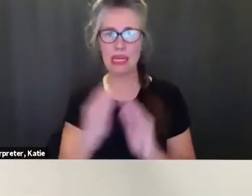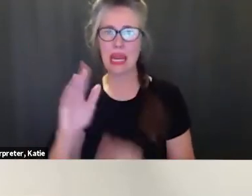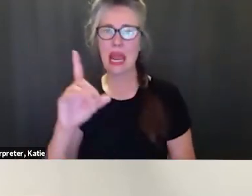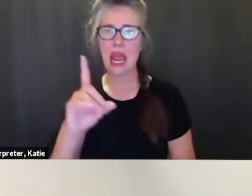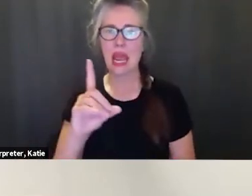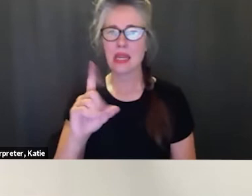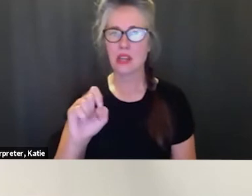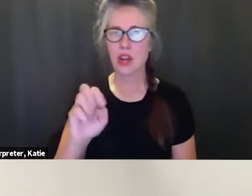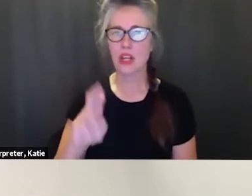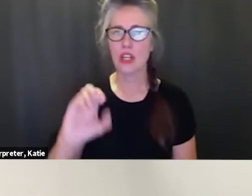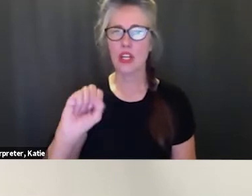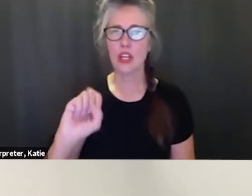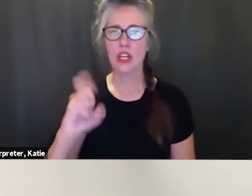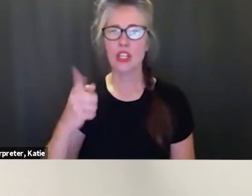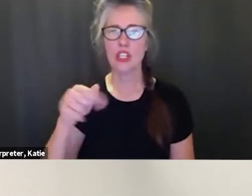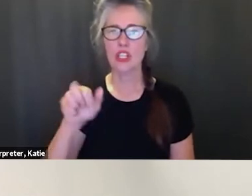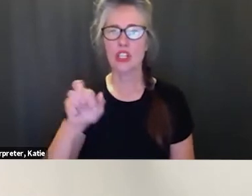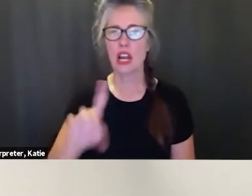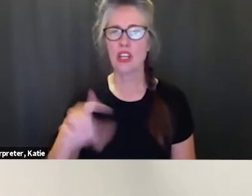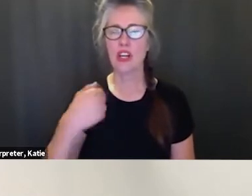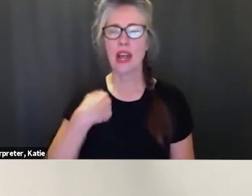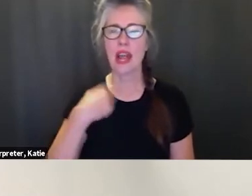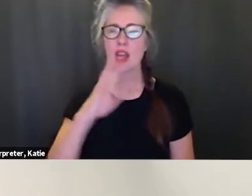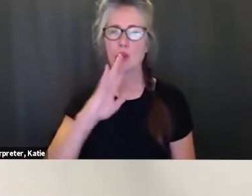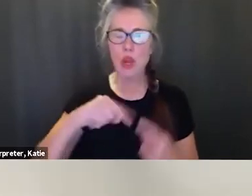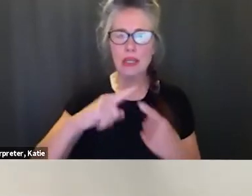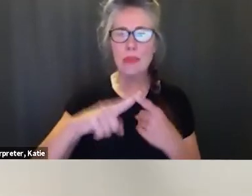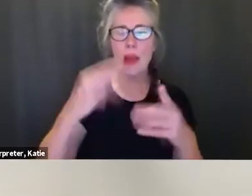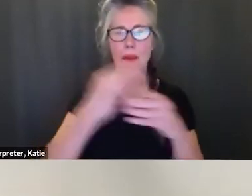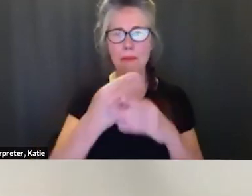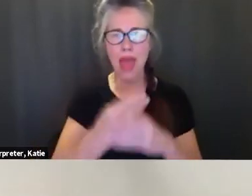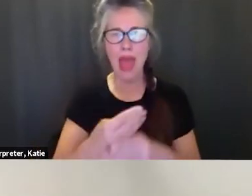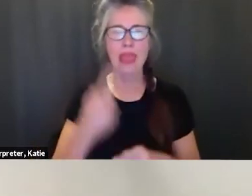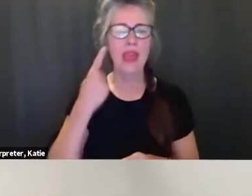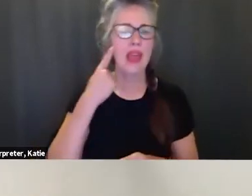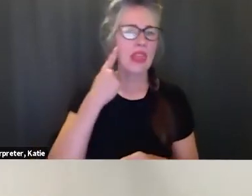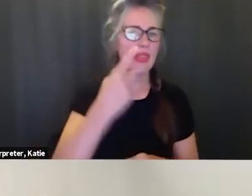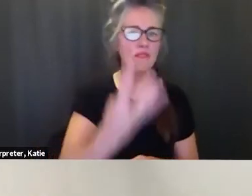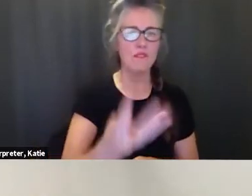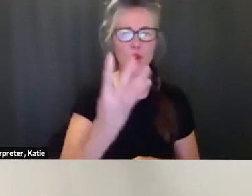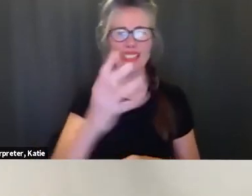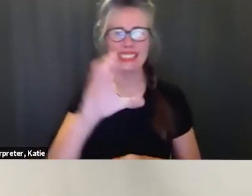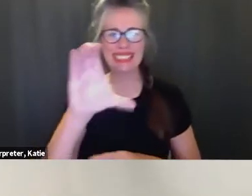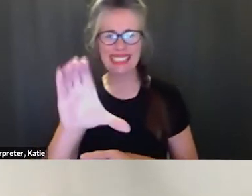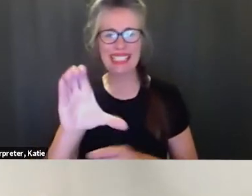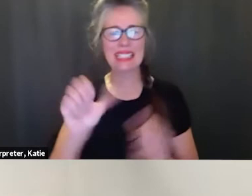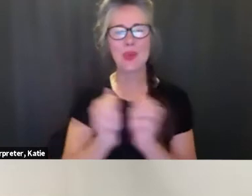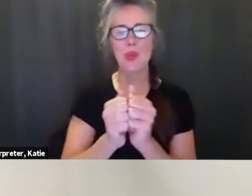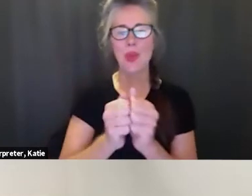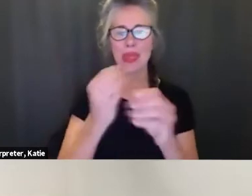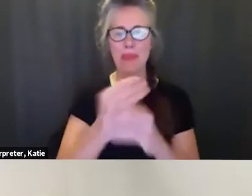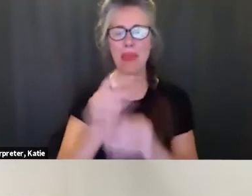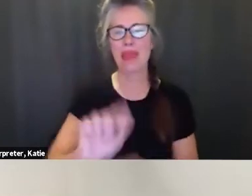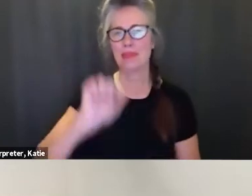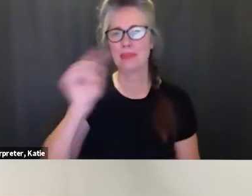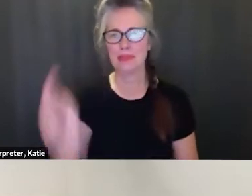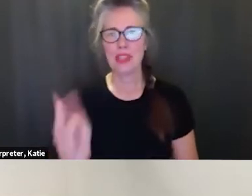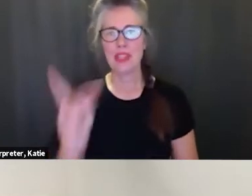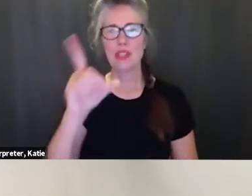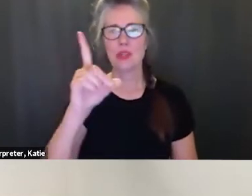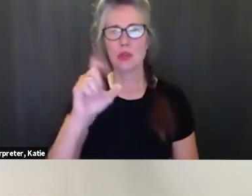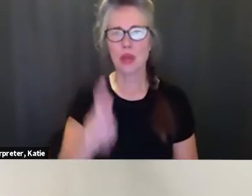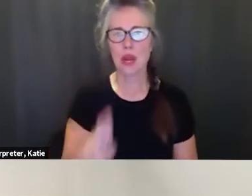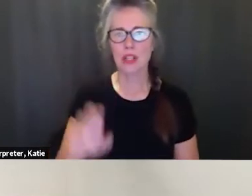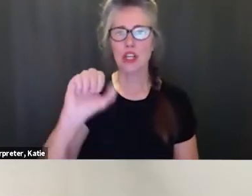I were able to talk about math, about all the important 4 C's in math. And I'm going to turn it over to him right now so that he can tell you